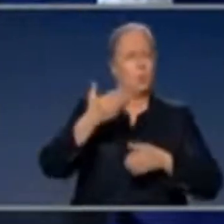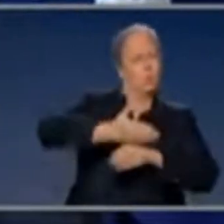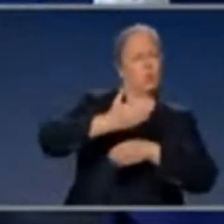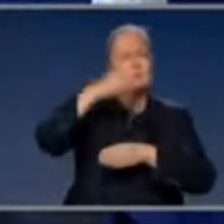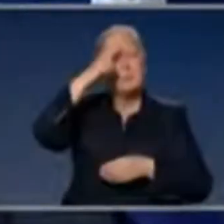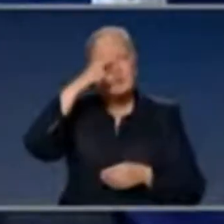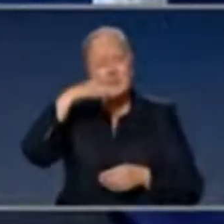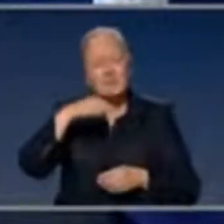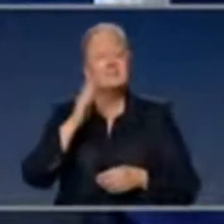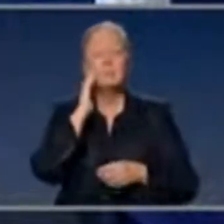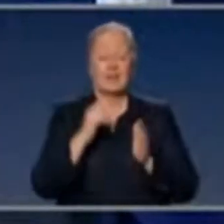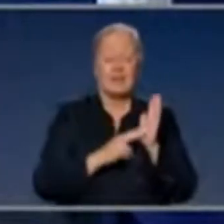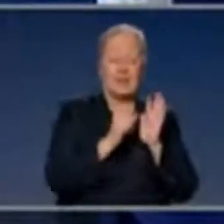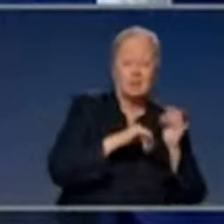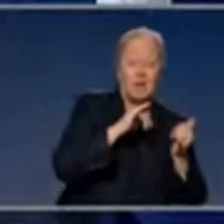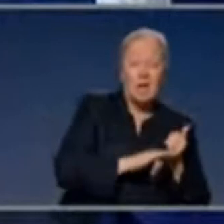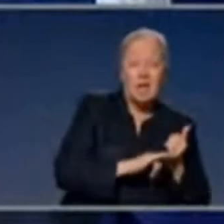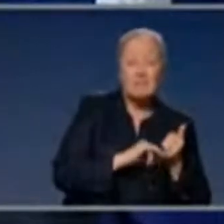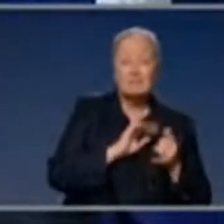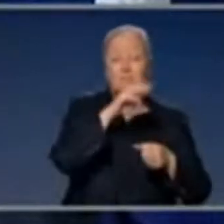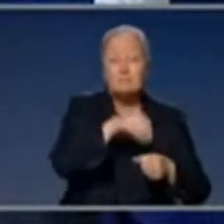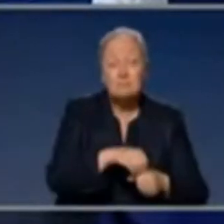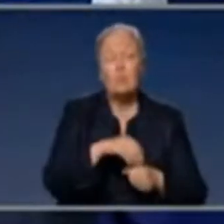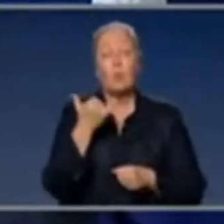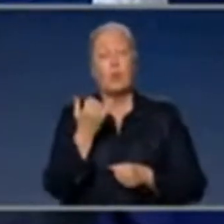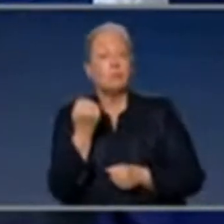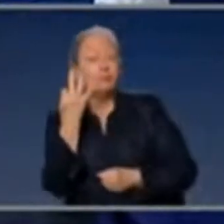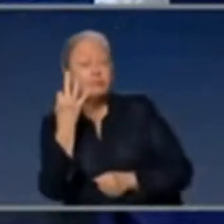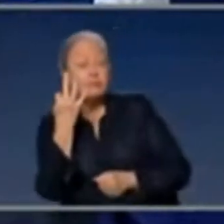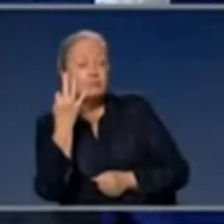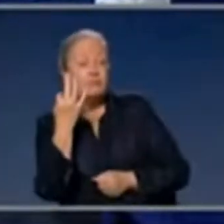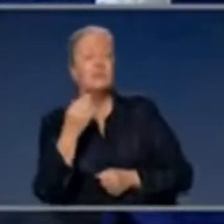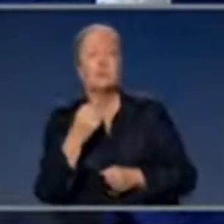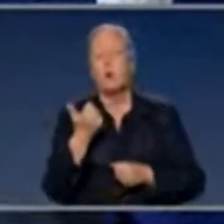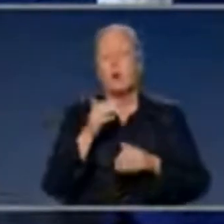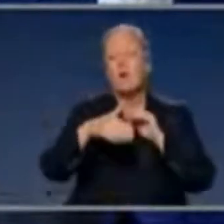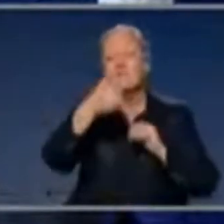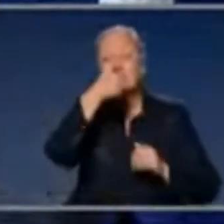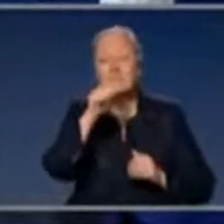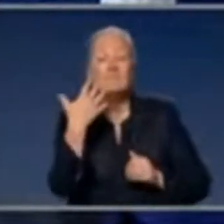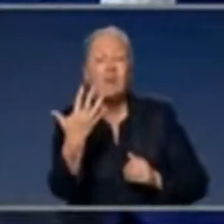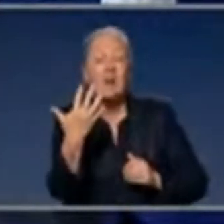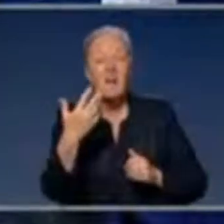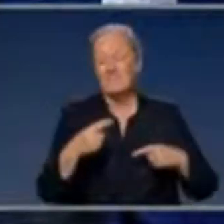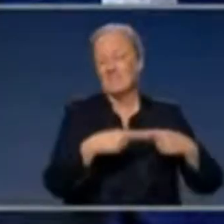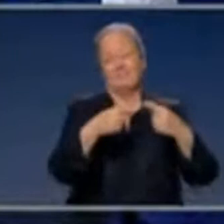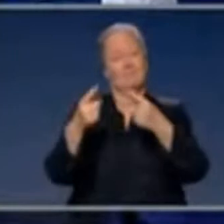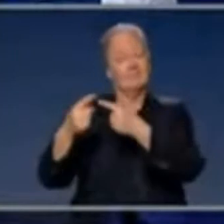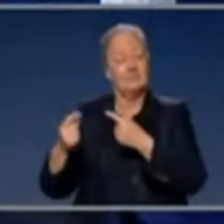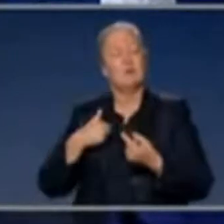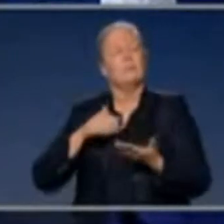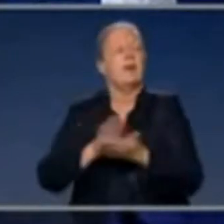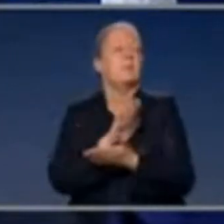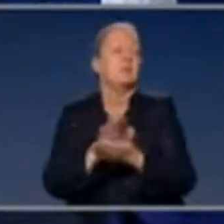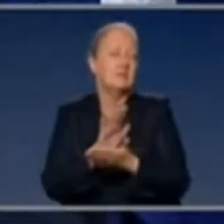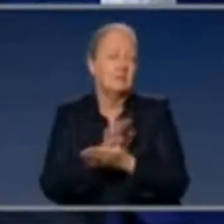Whether they're NDIS participants or not, that is not a matter that we're haggling over. We know this needs to happen, and I was pleased